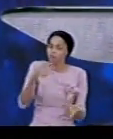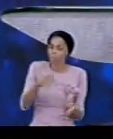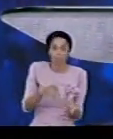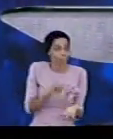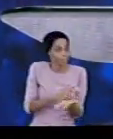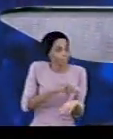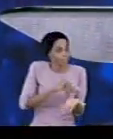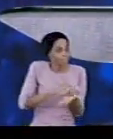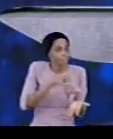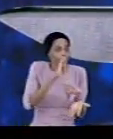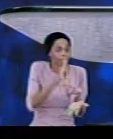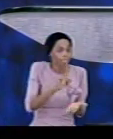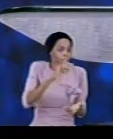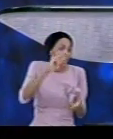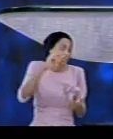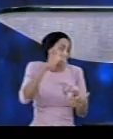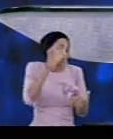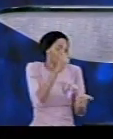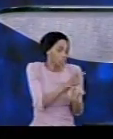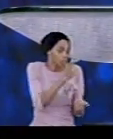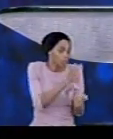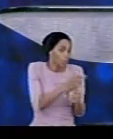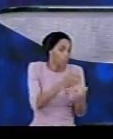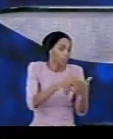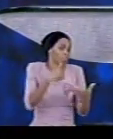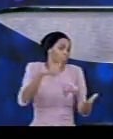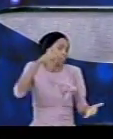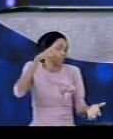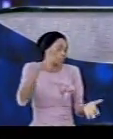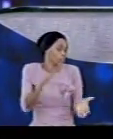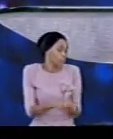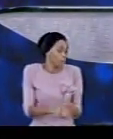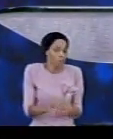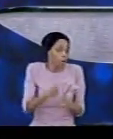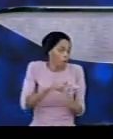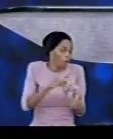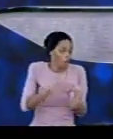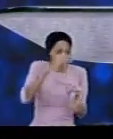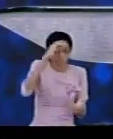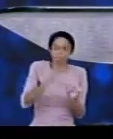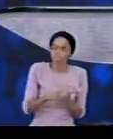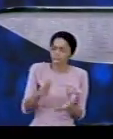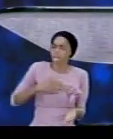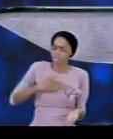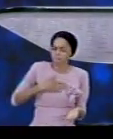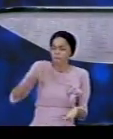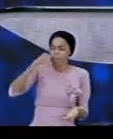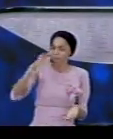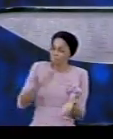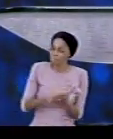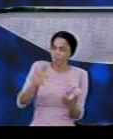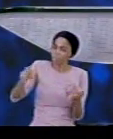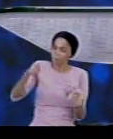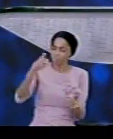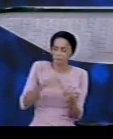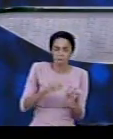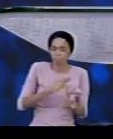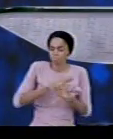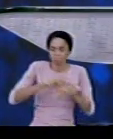wife. The husband might say, no, my wife, perfect, and if I find no fault in